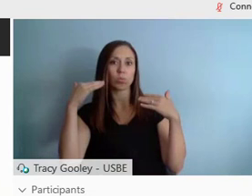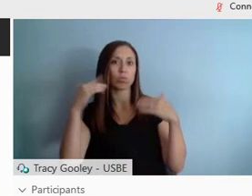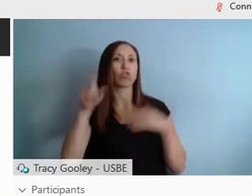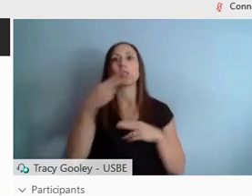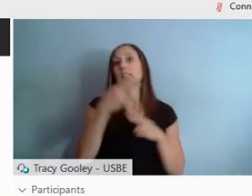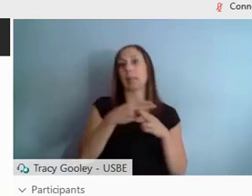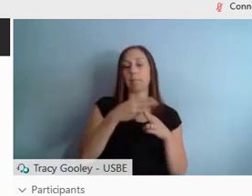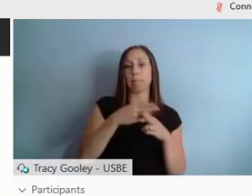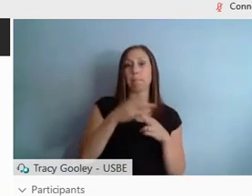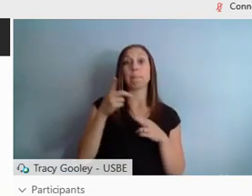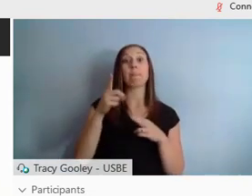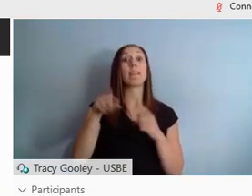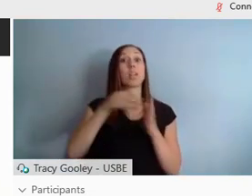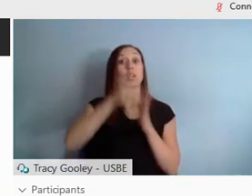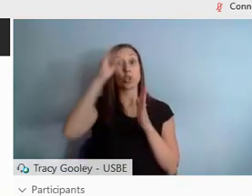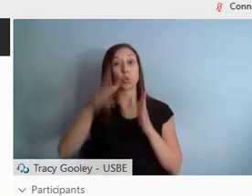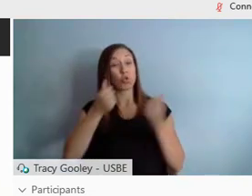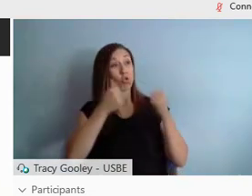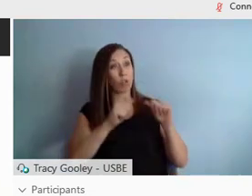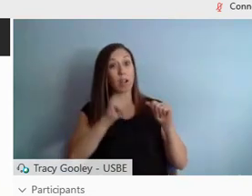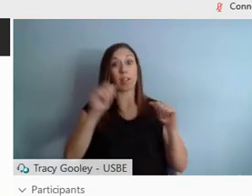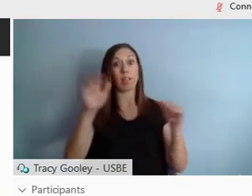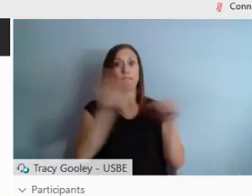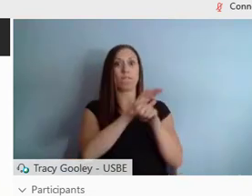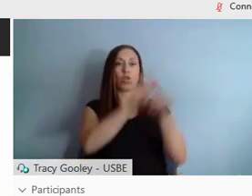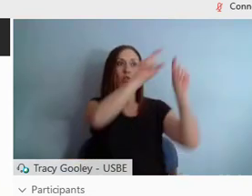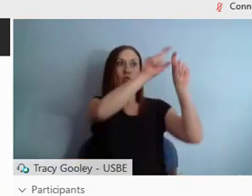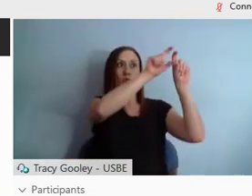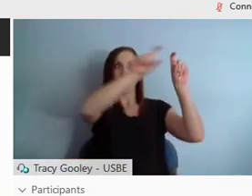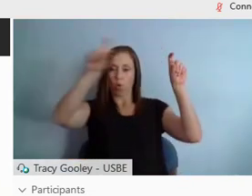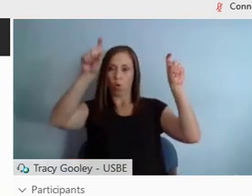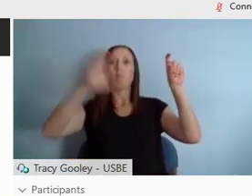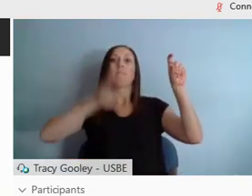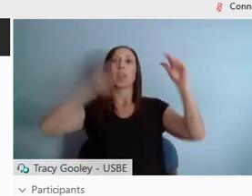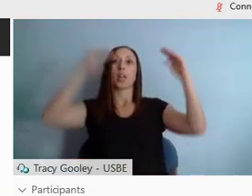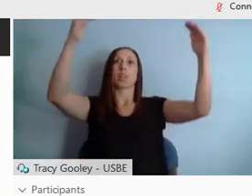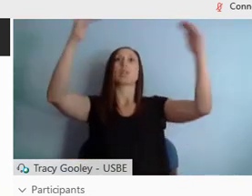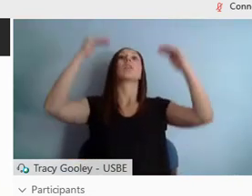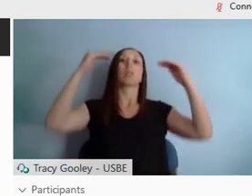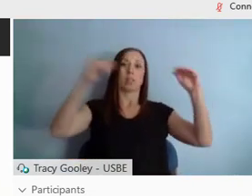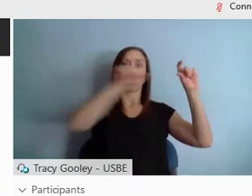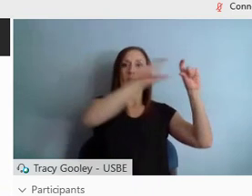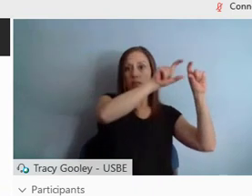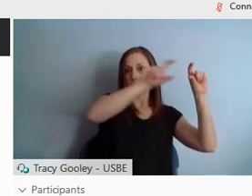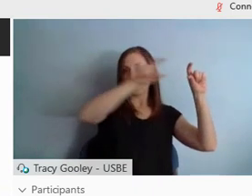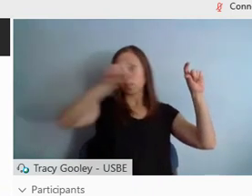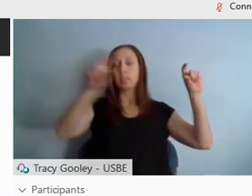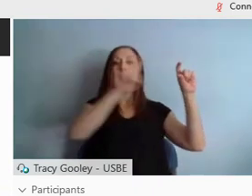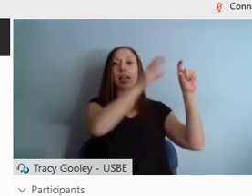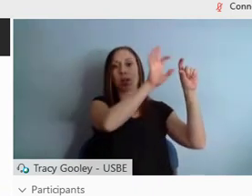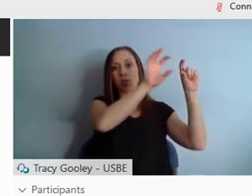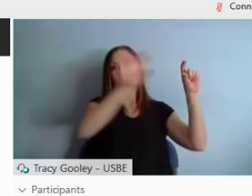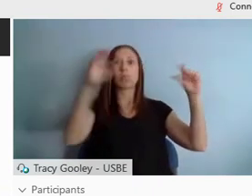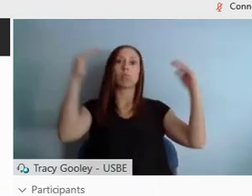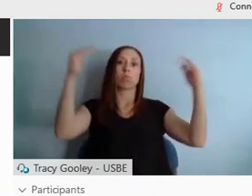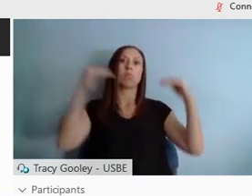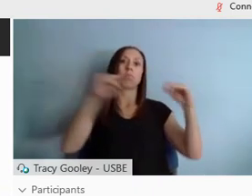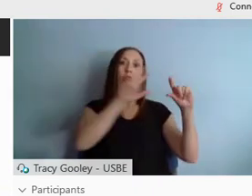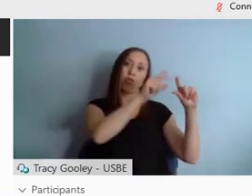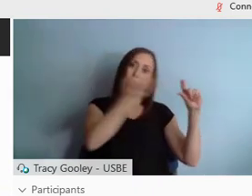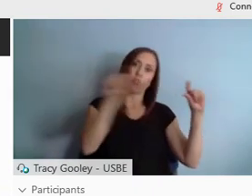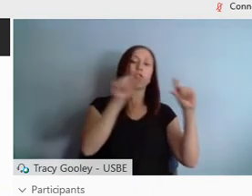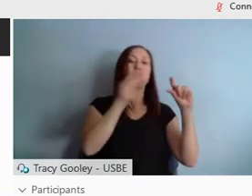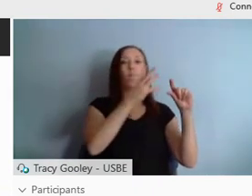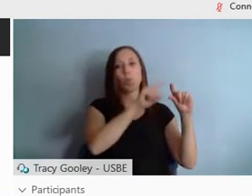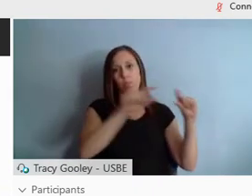all of the names in the first row, you can move the blank piece of paper to the next row and repeat for all of the remaining rows.